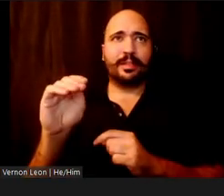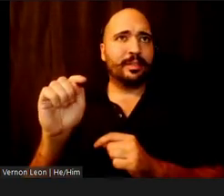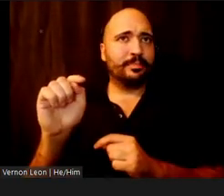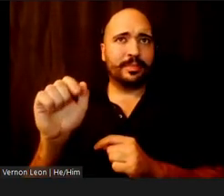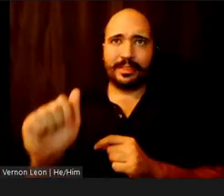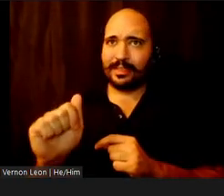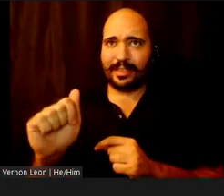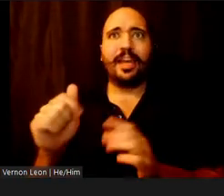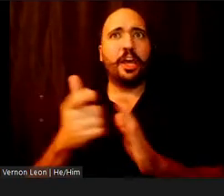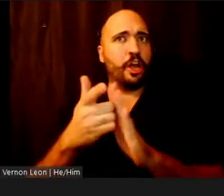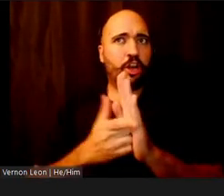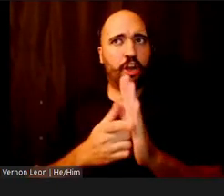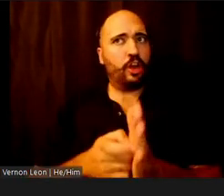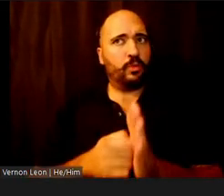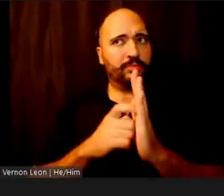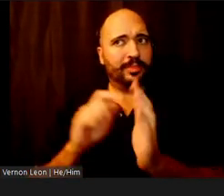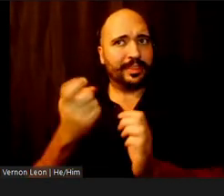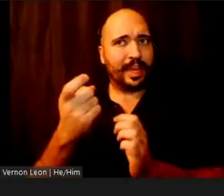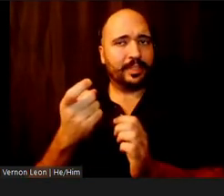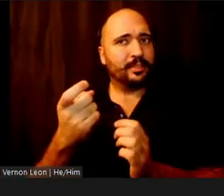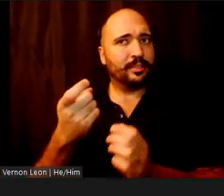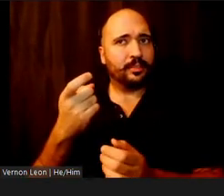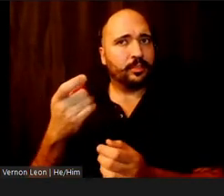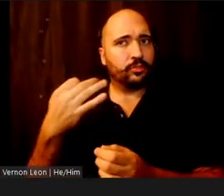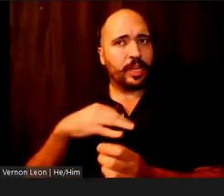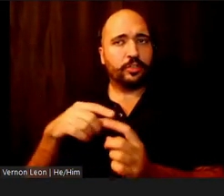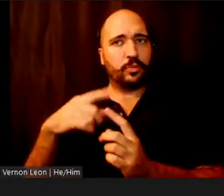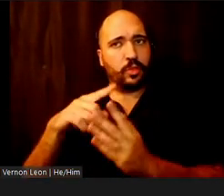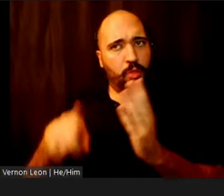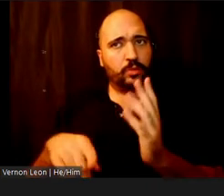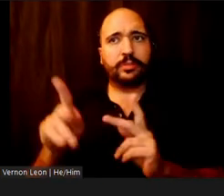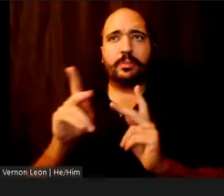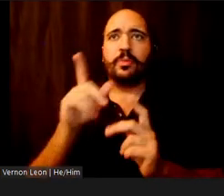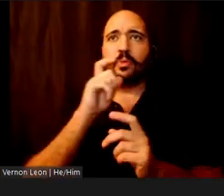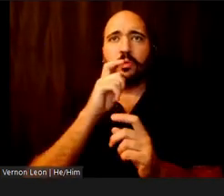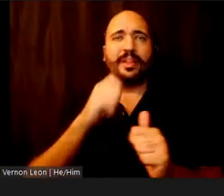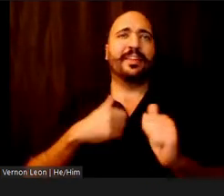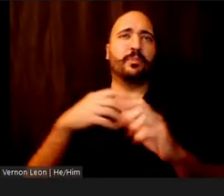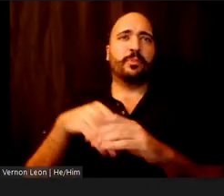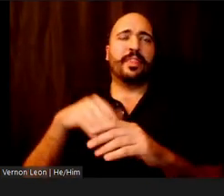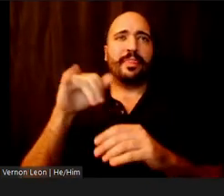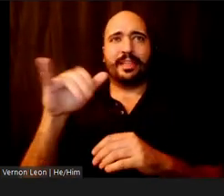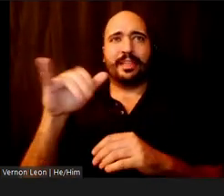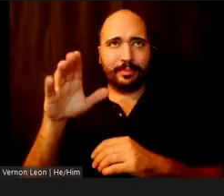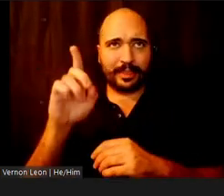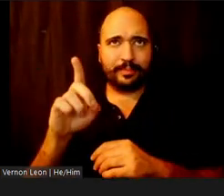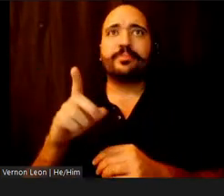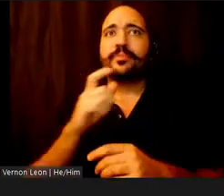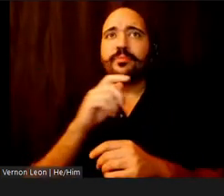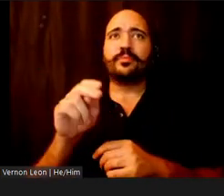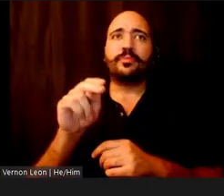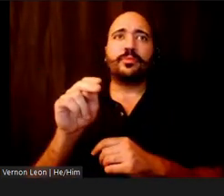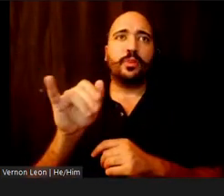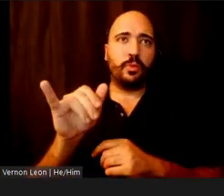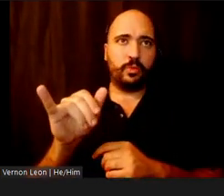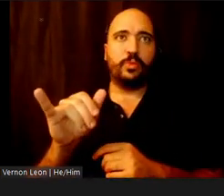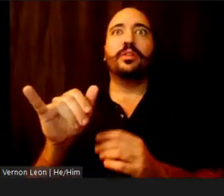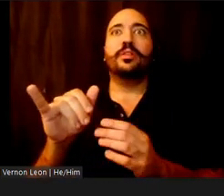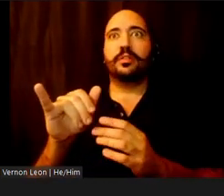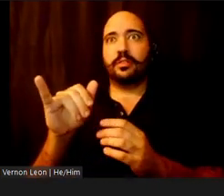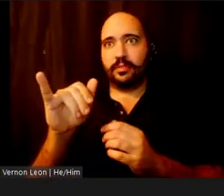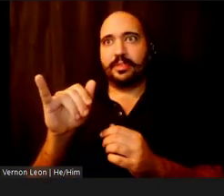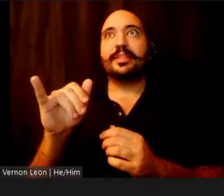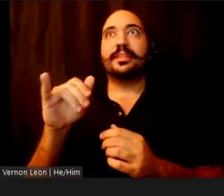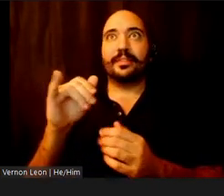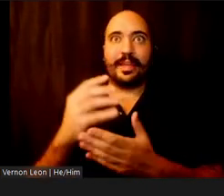Mobility Act provides a tax credit for those individuals whose primary residence is within the Central Business District and whose New York adjusted gross income is less